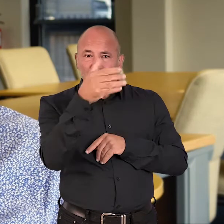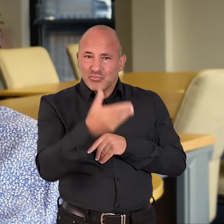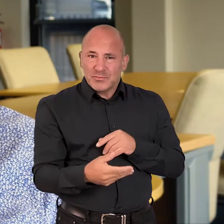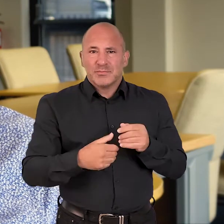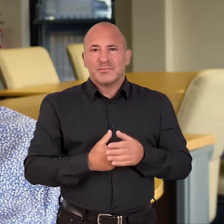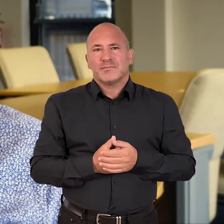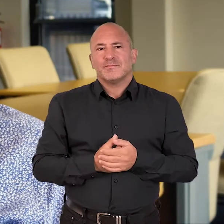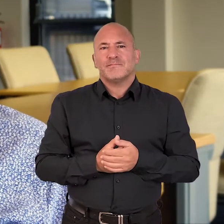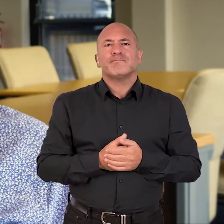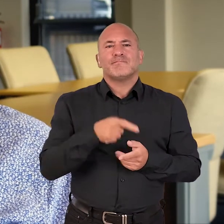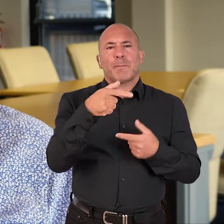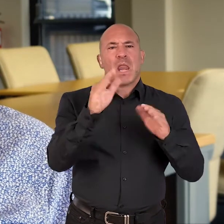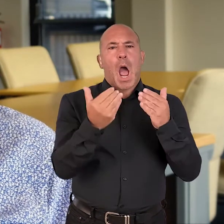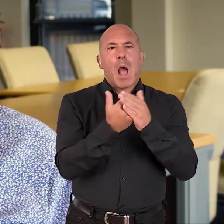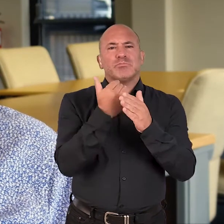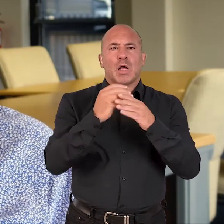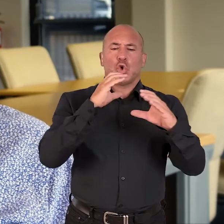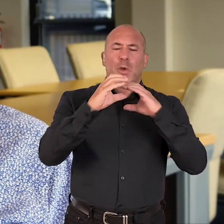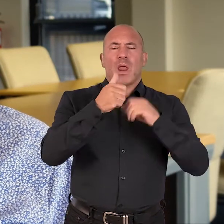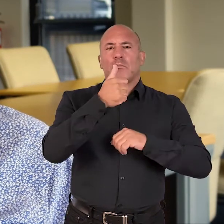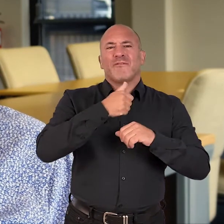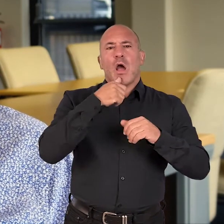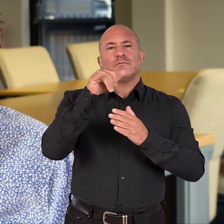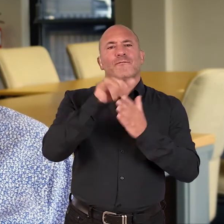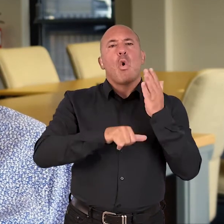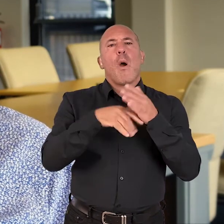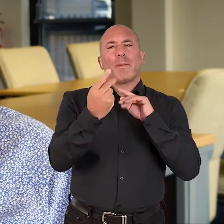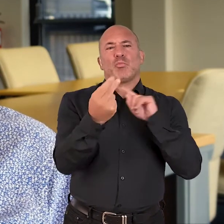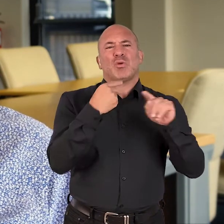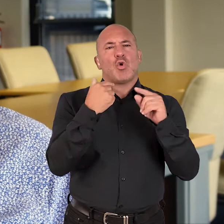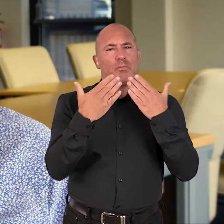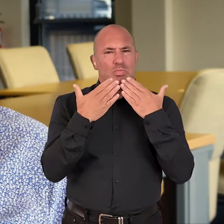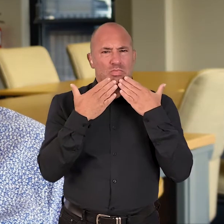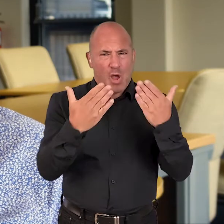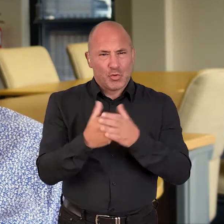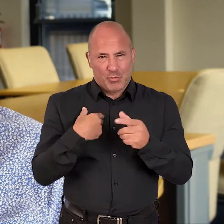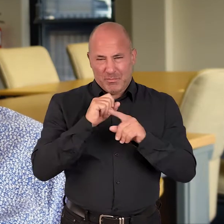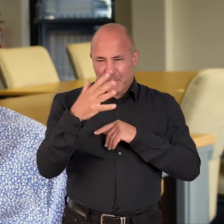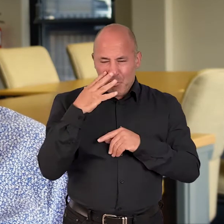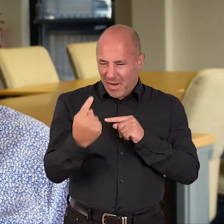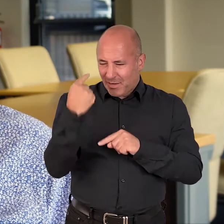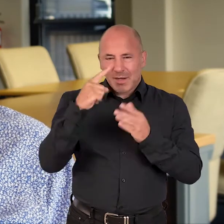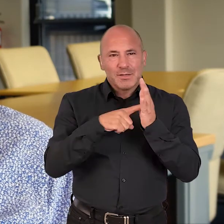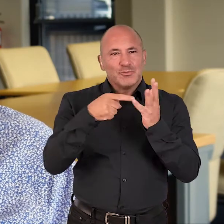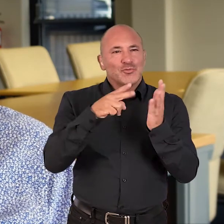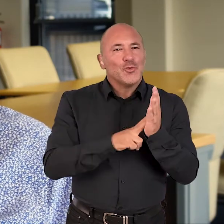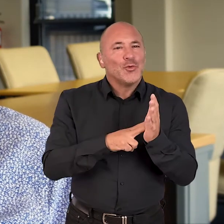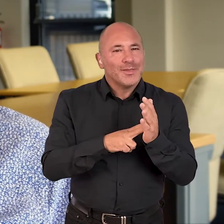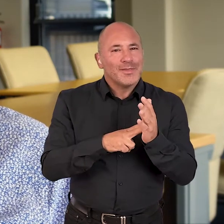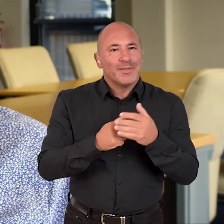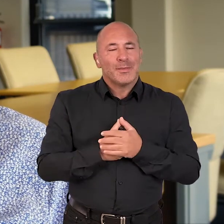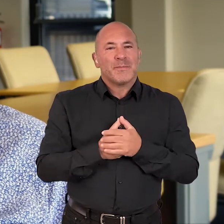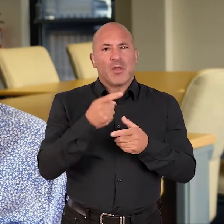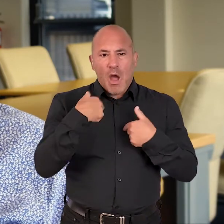Trust website. Thank you to all of you who've returned your updated communications preference forms that we sent you back